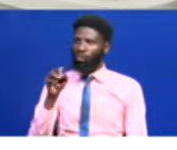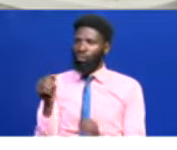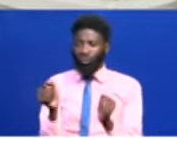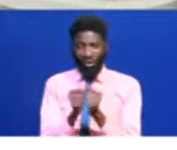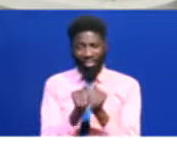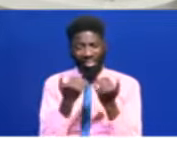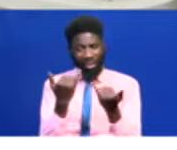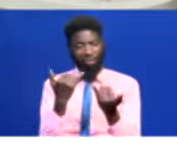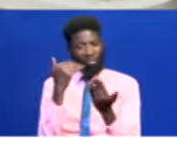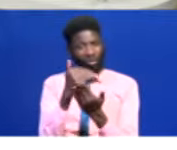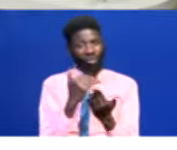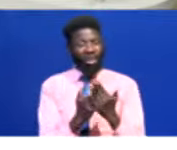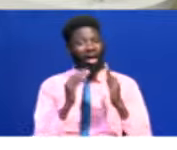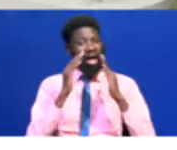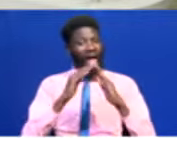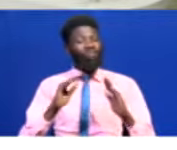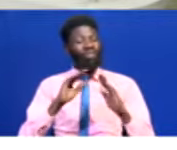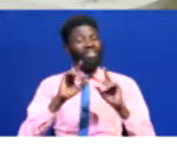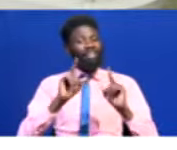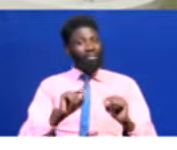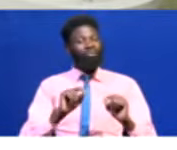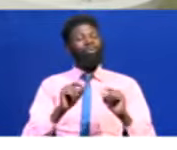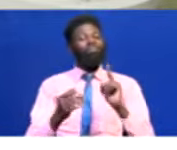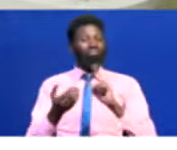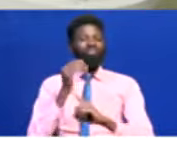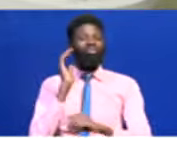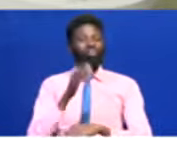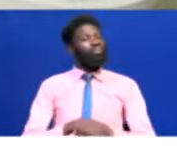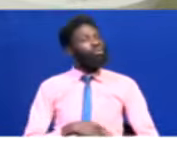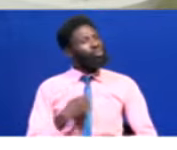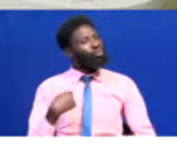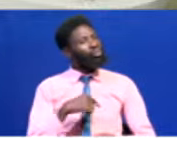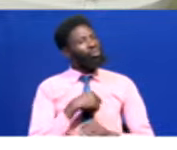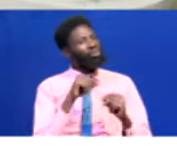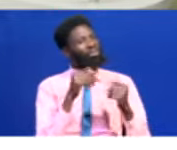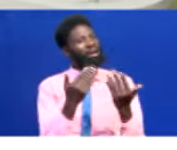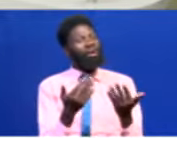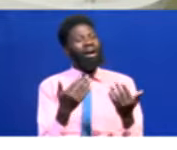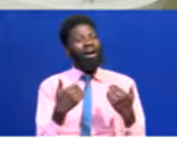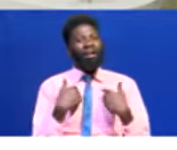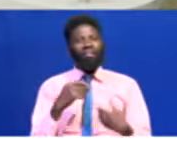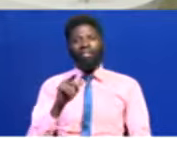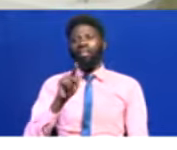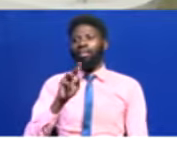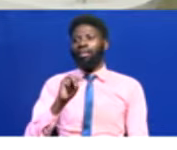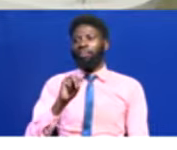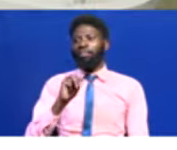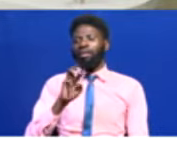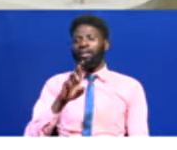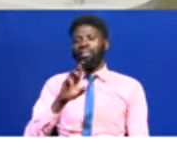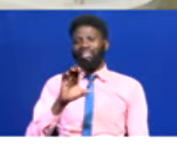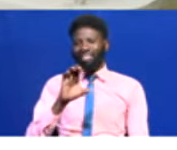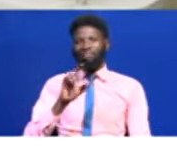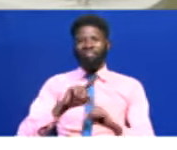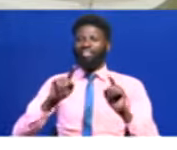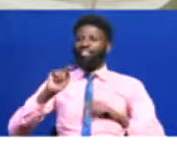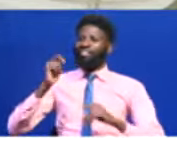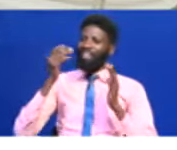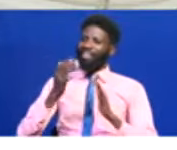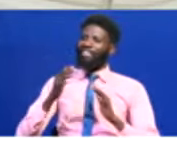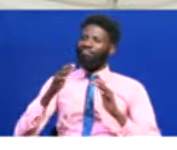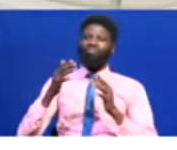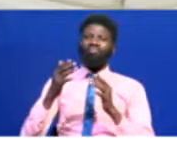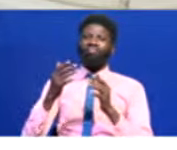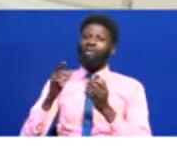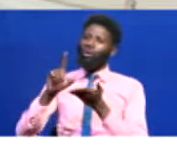affordable housing program, we'll reach there. How do we go about it? Because we're still seeing, even with the KMRC coming into place, mm-hmm. Kenyans are still not taking up